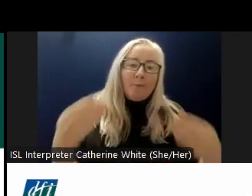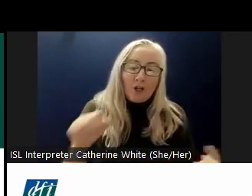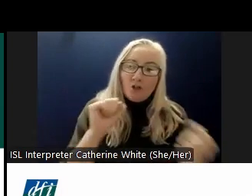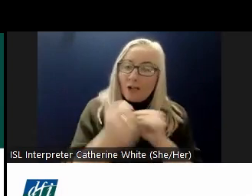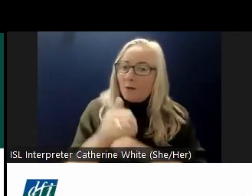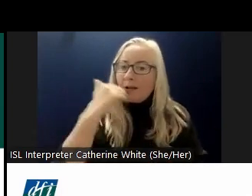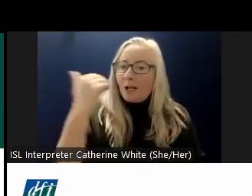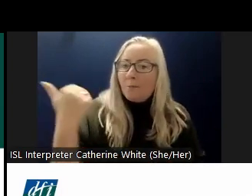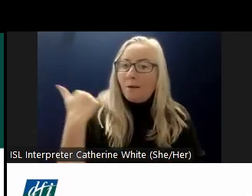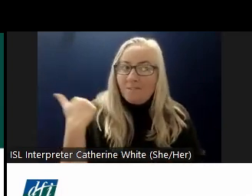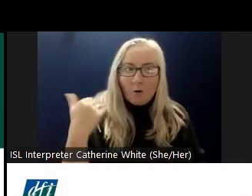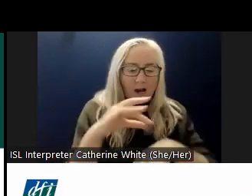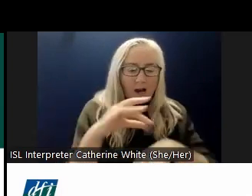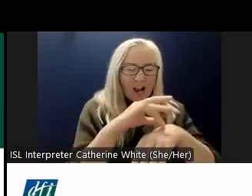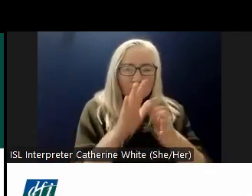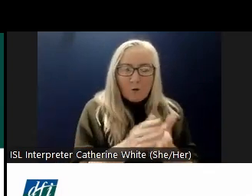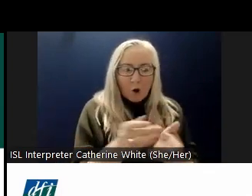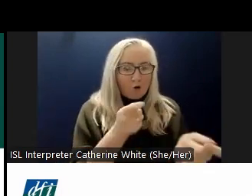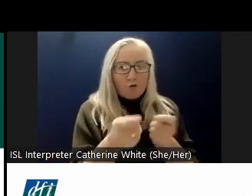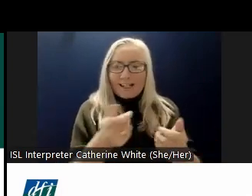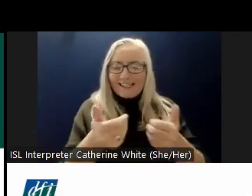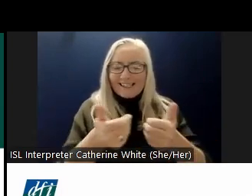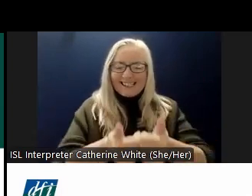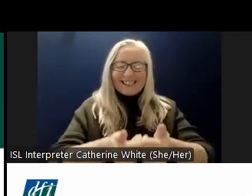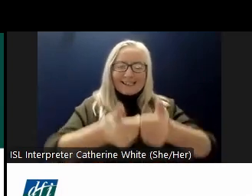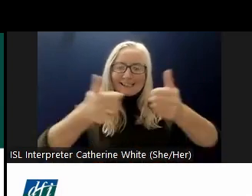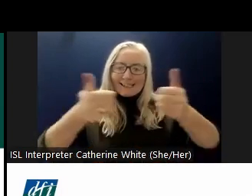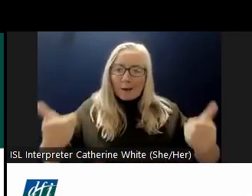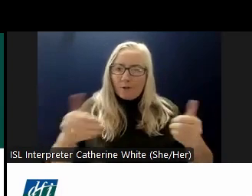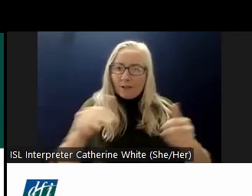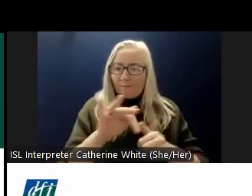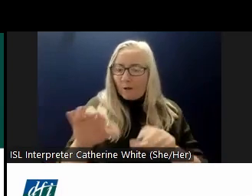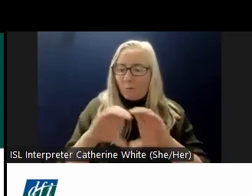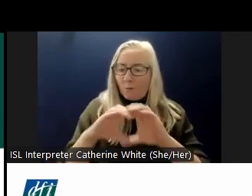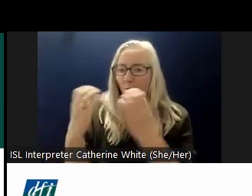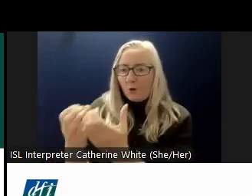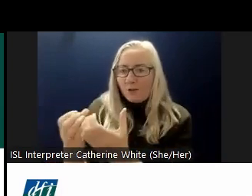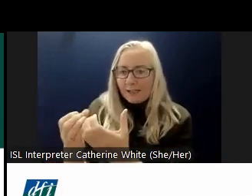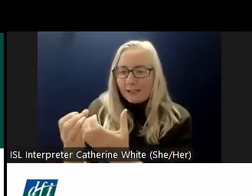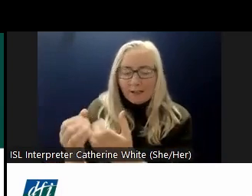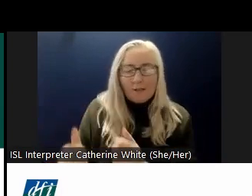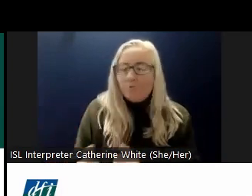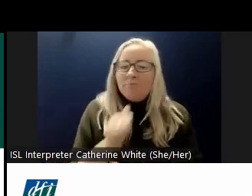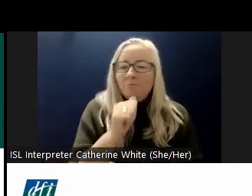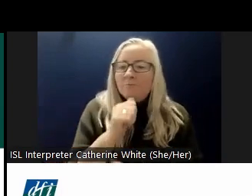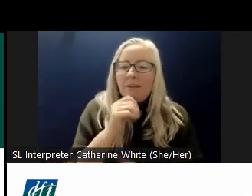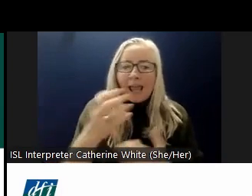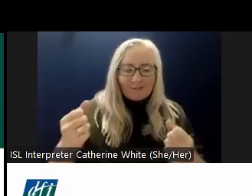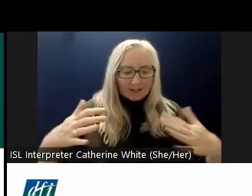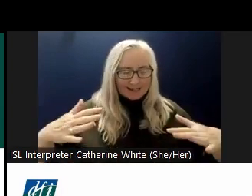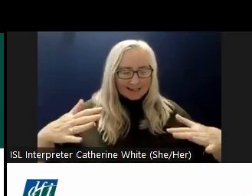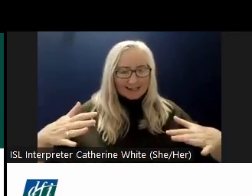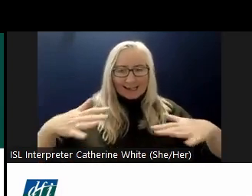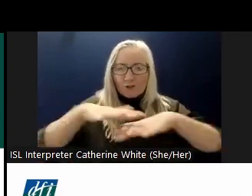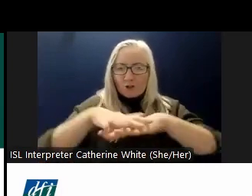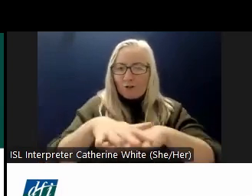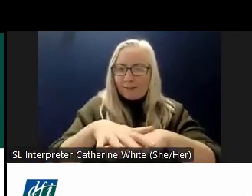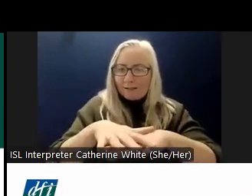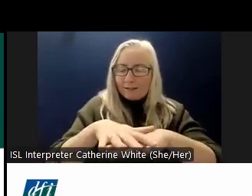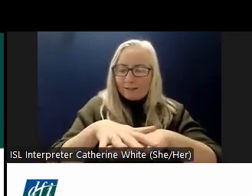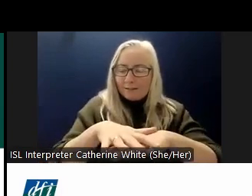previously hospitals were run completely separately to communities, and there wasn't any integration across other